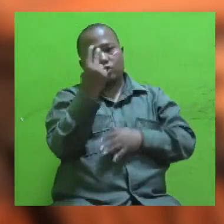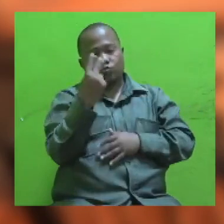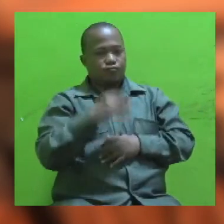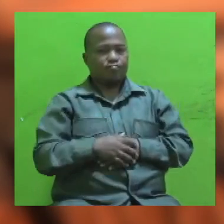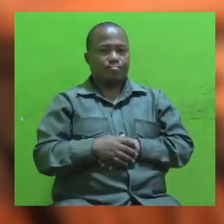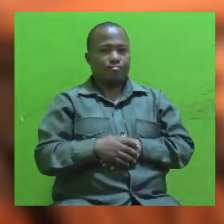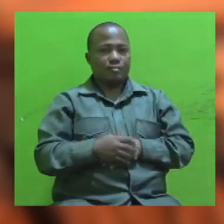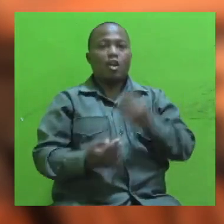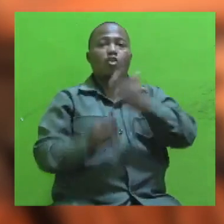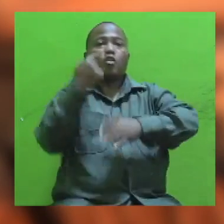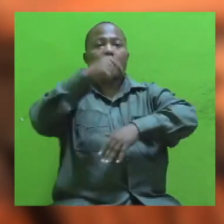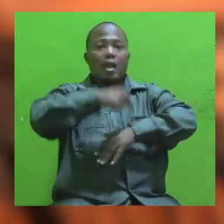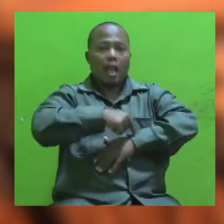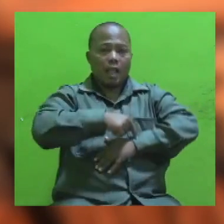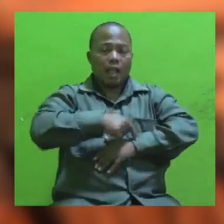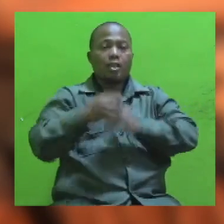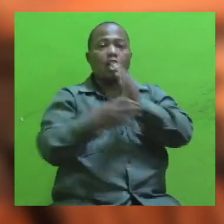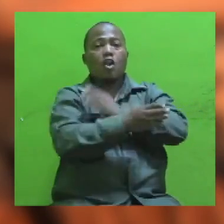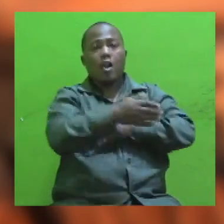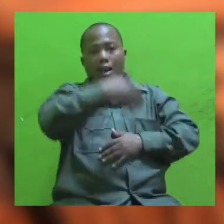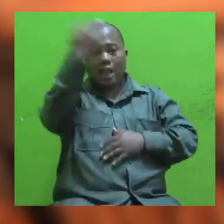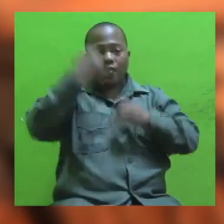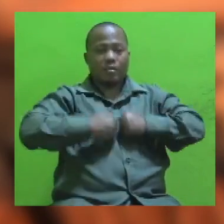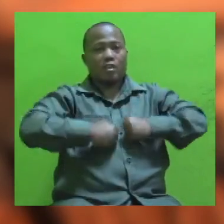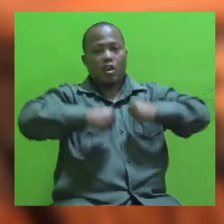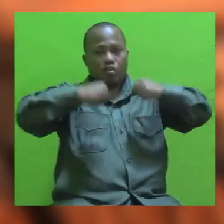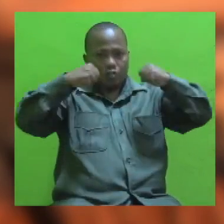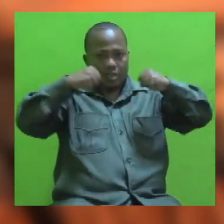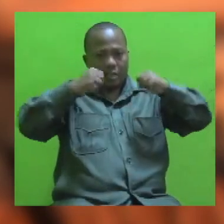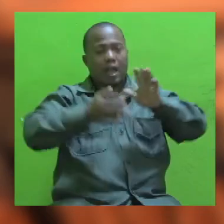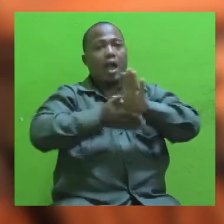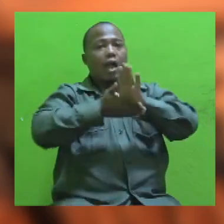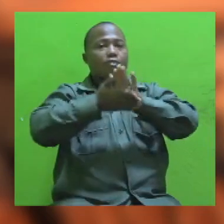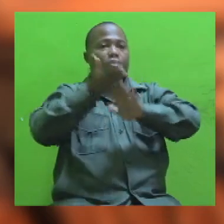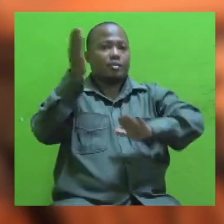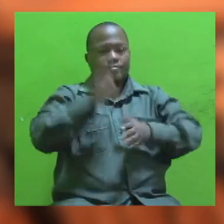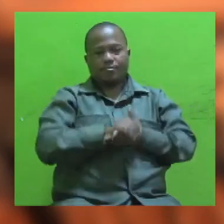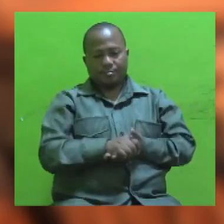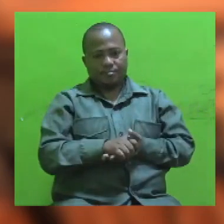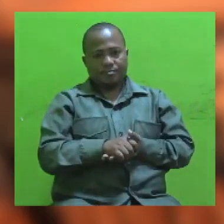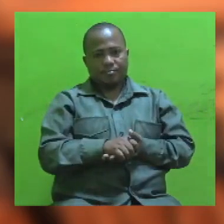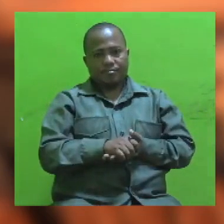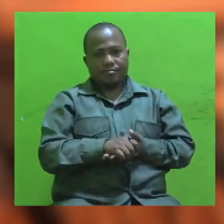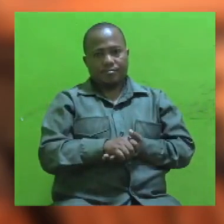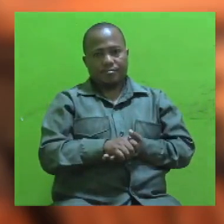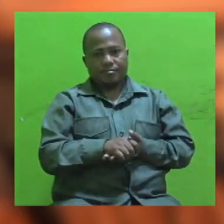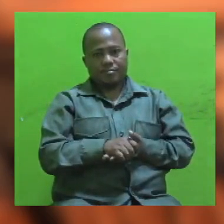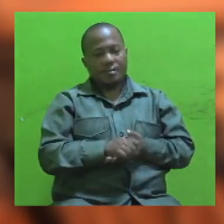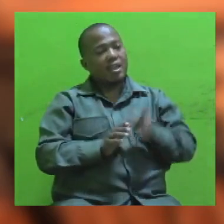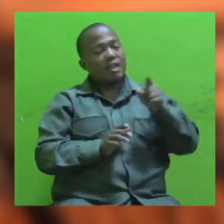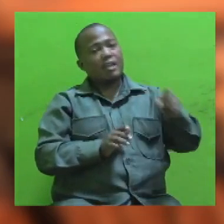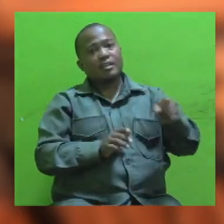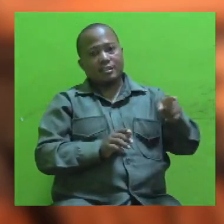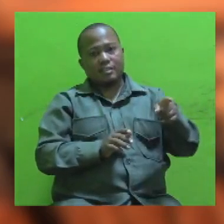time, local government authorities were established and also is operated very fluently. It is very